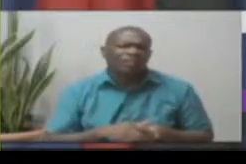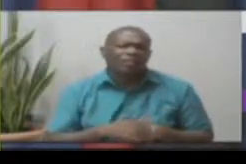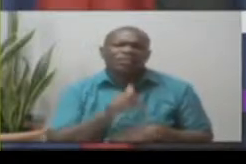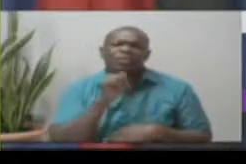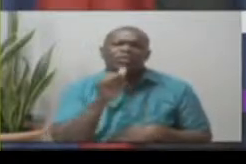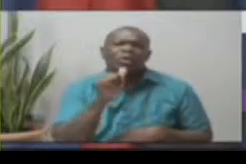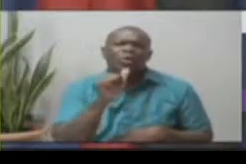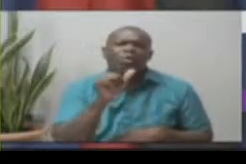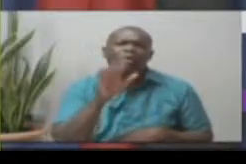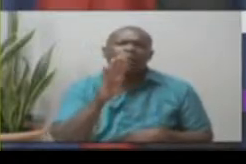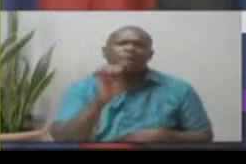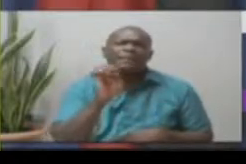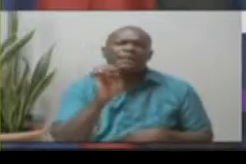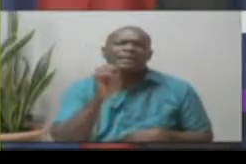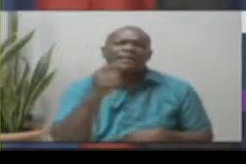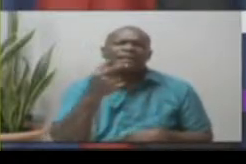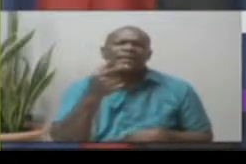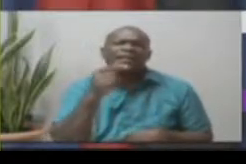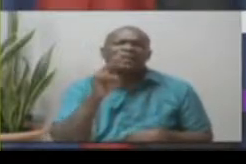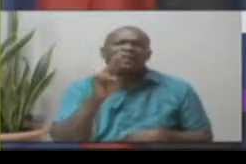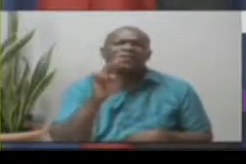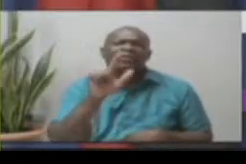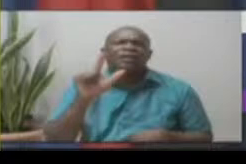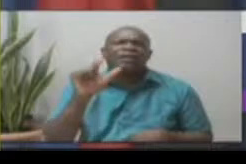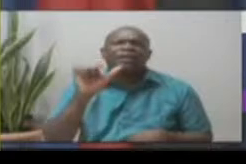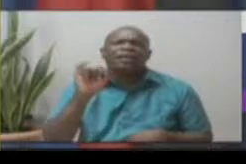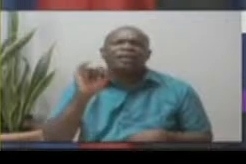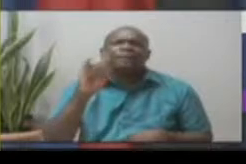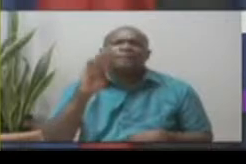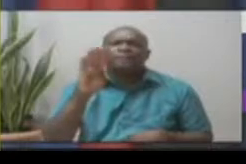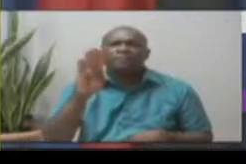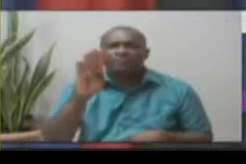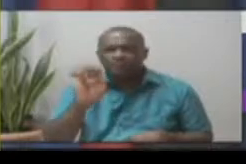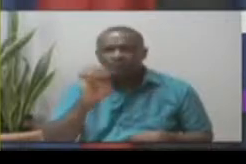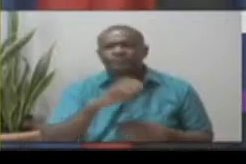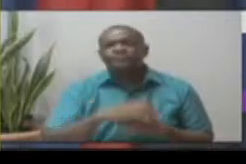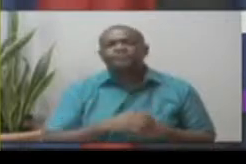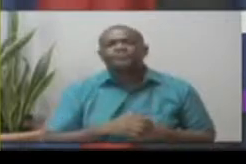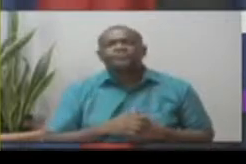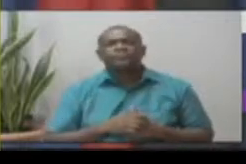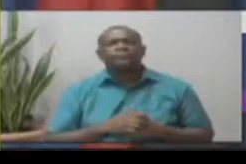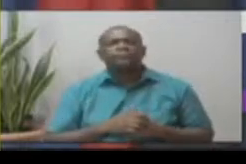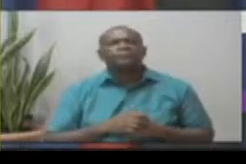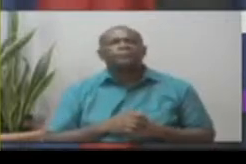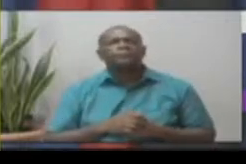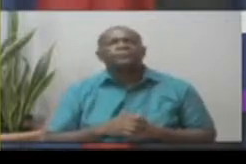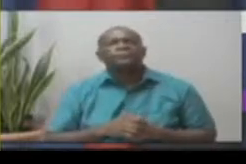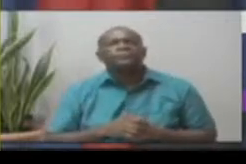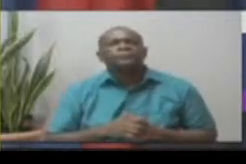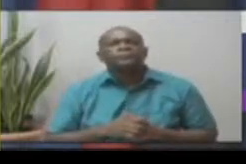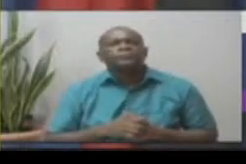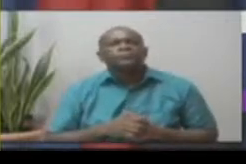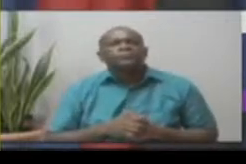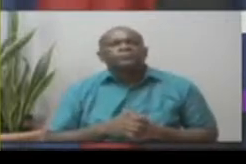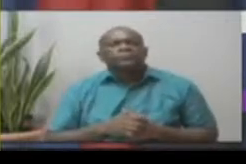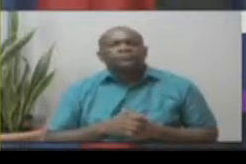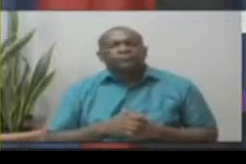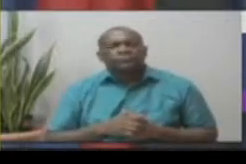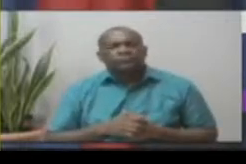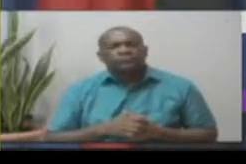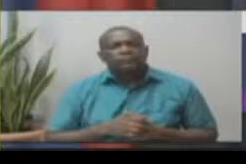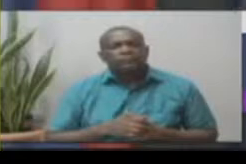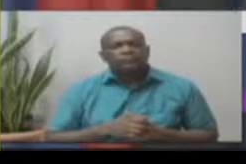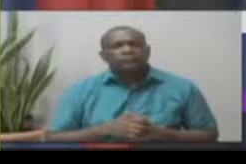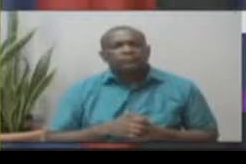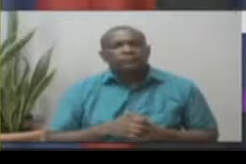dreadful diseases that our children would have faced had they not been vaccinated are not with us. Because part of being